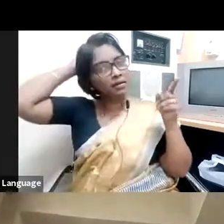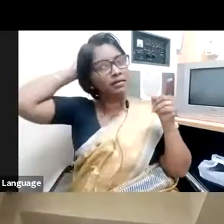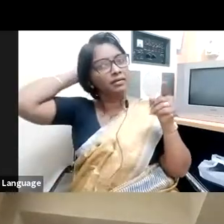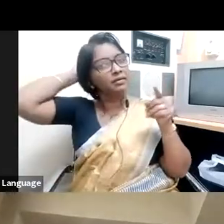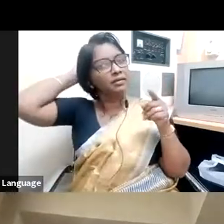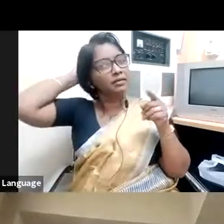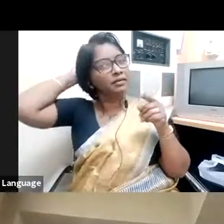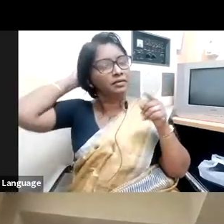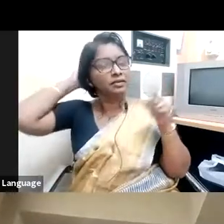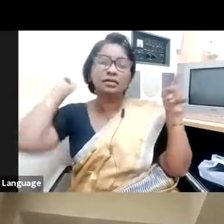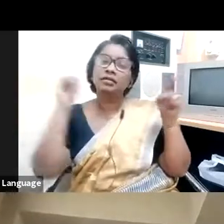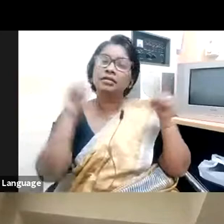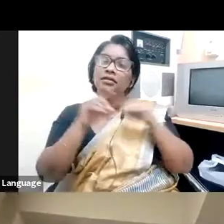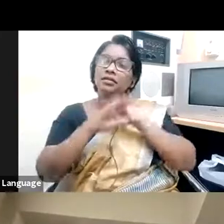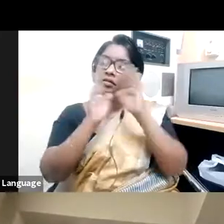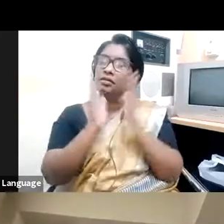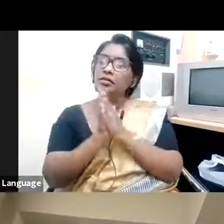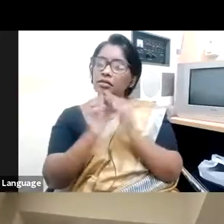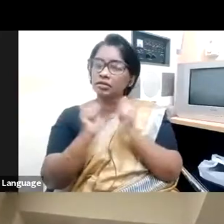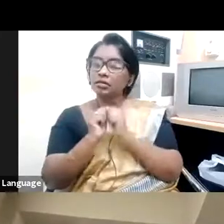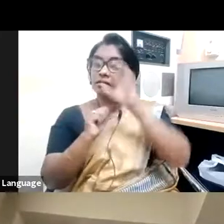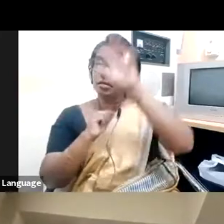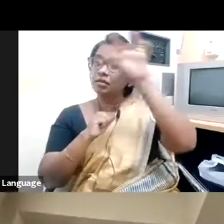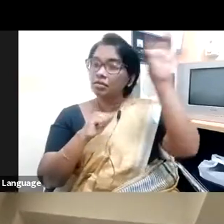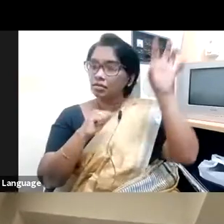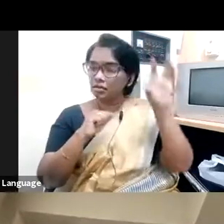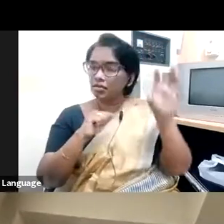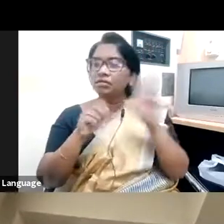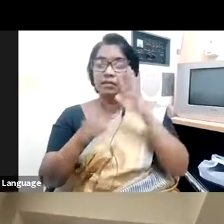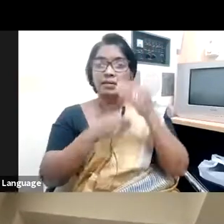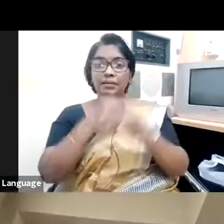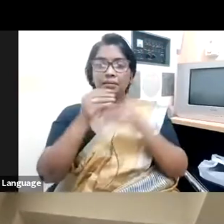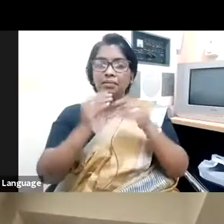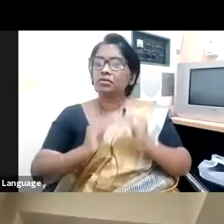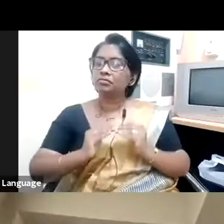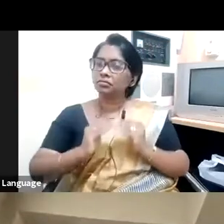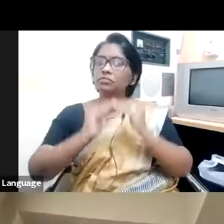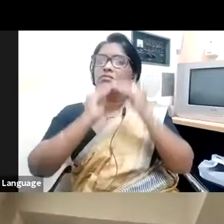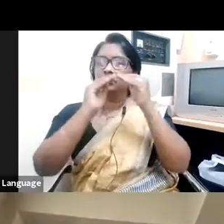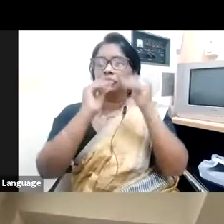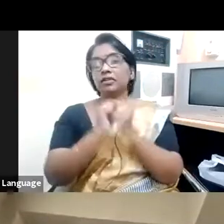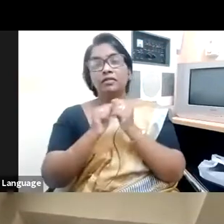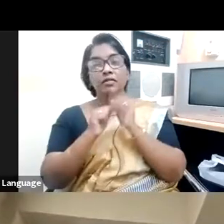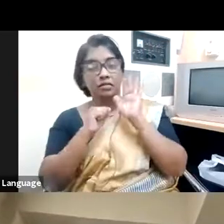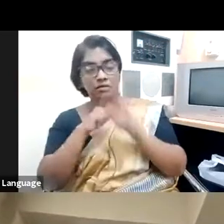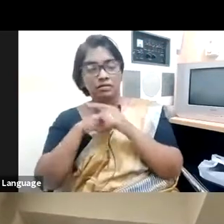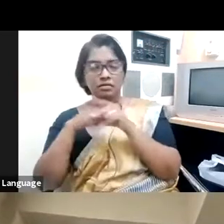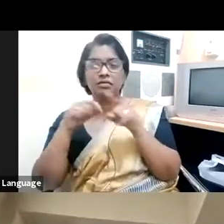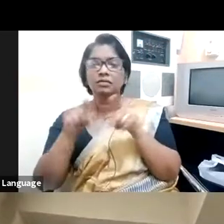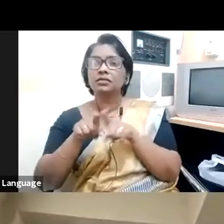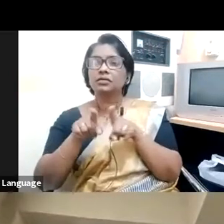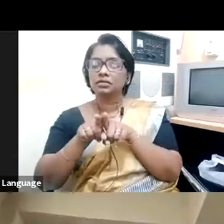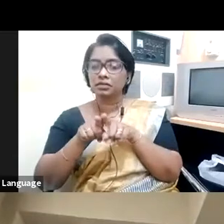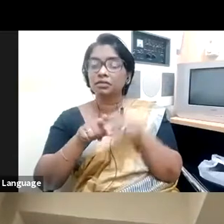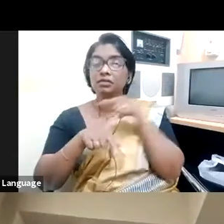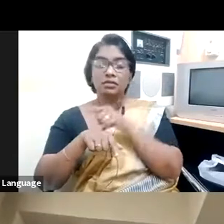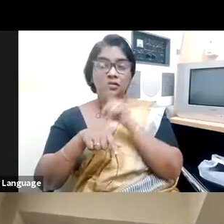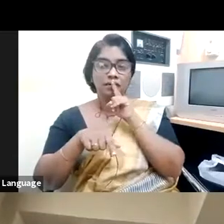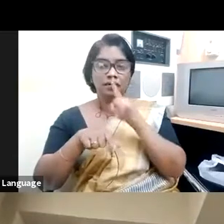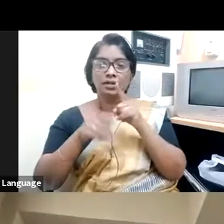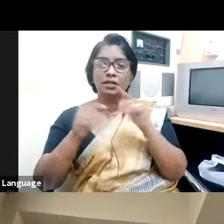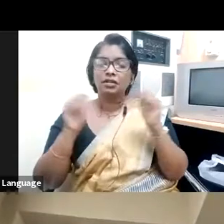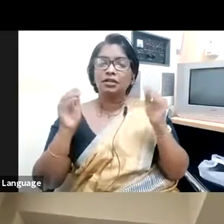within countries, have to be fueled by supporting the micro businesses and the